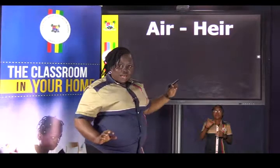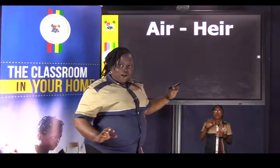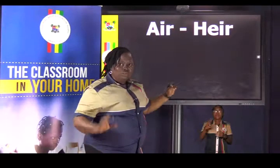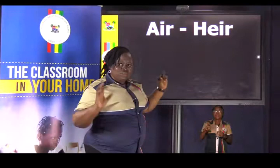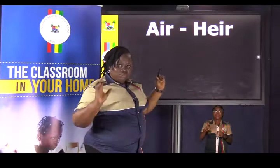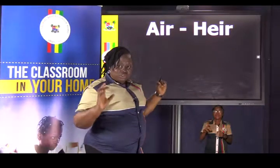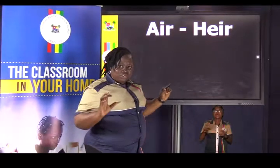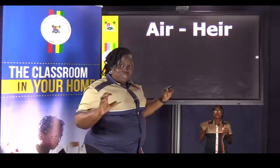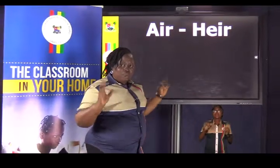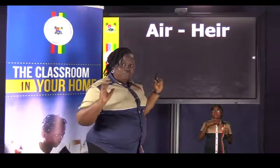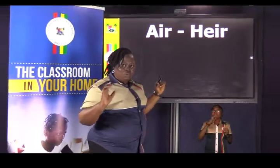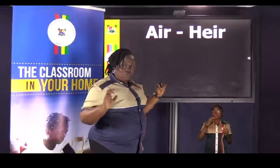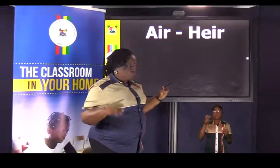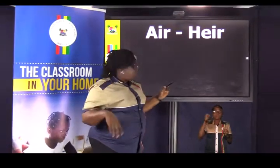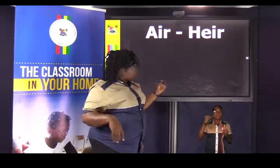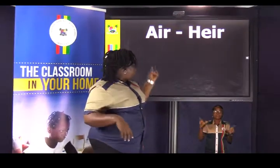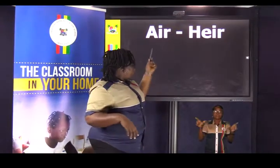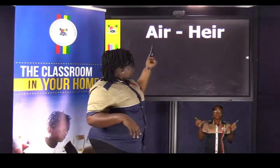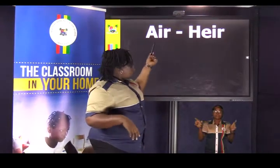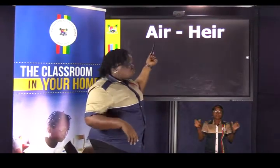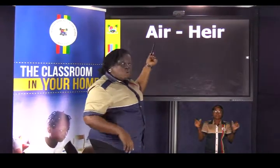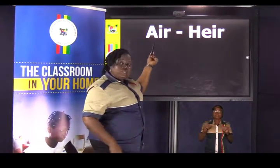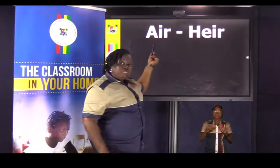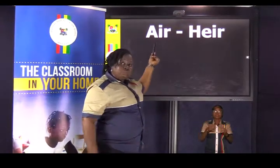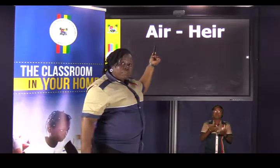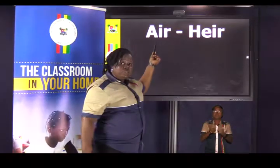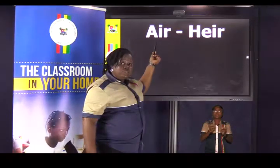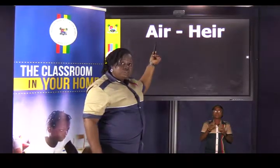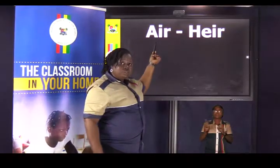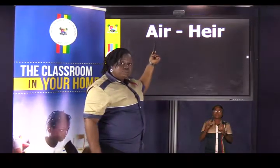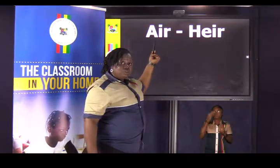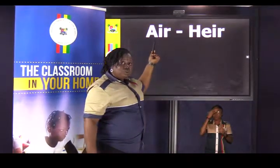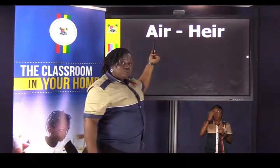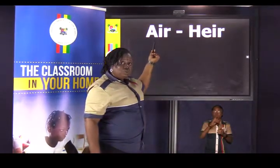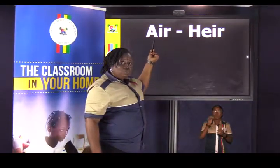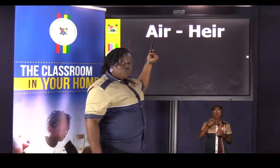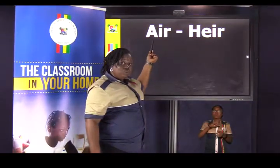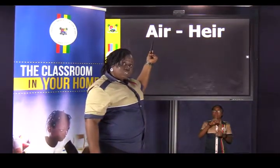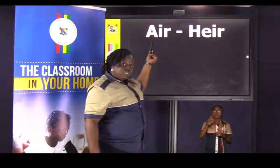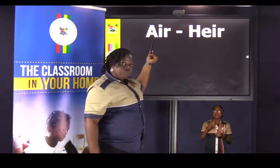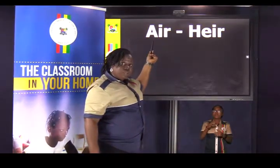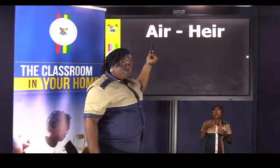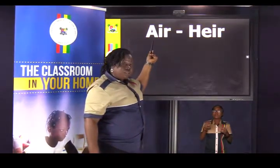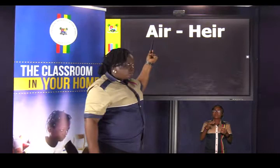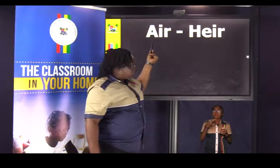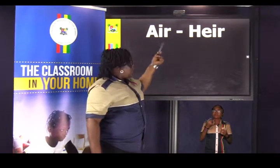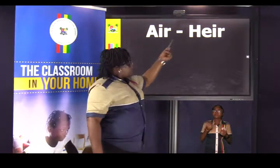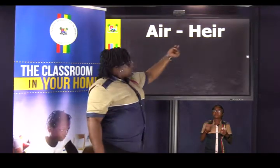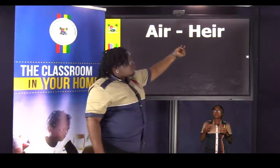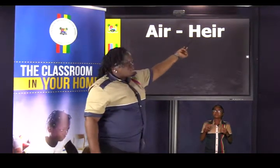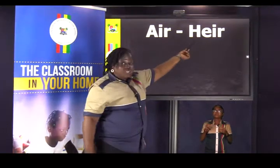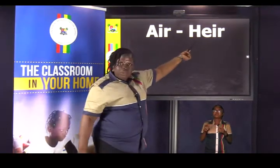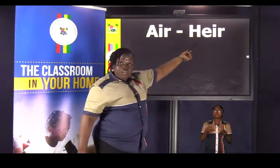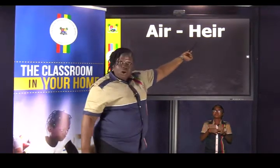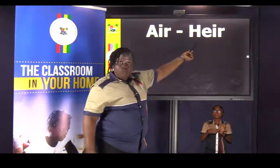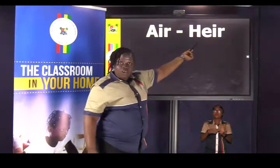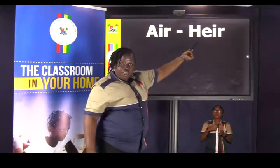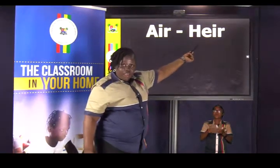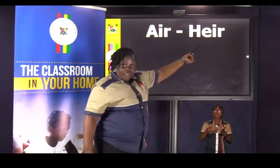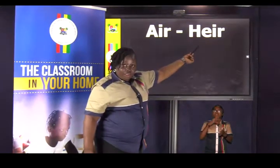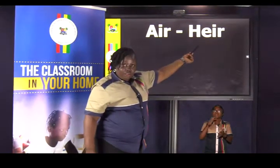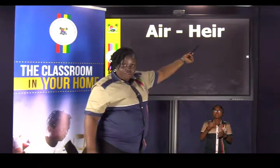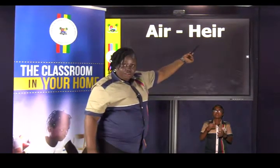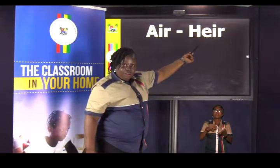They sound the same way. Do you know what this means? What does it mean? And what is the meaning